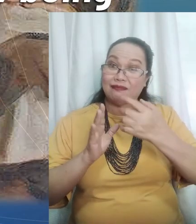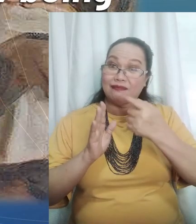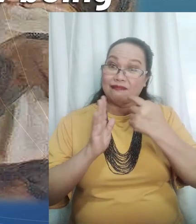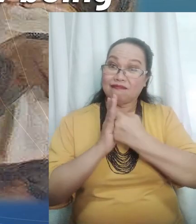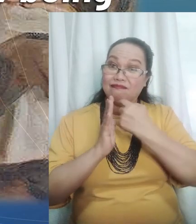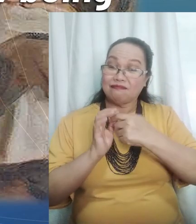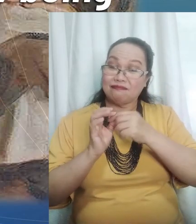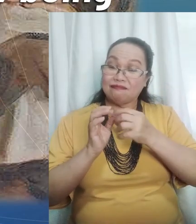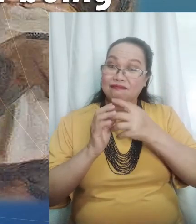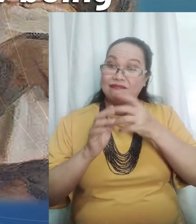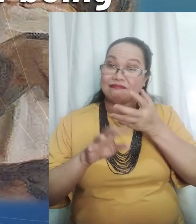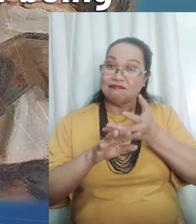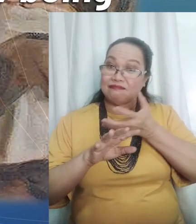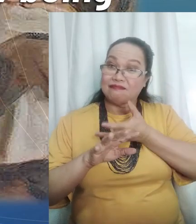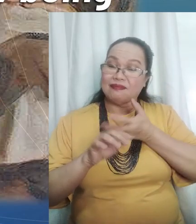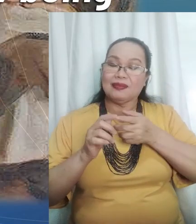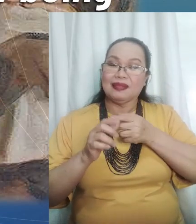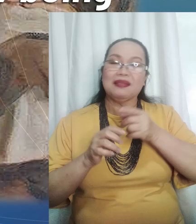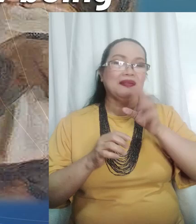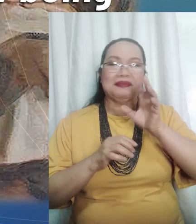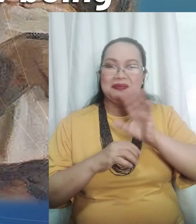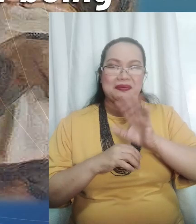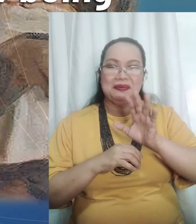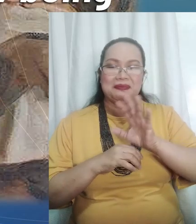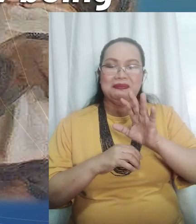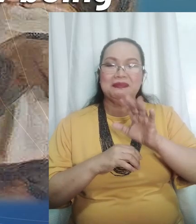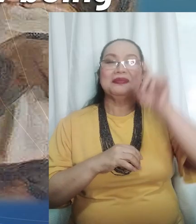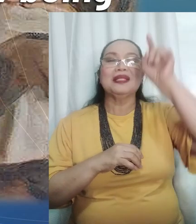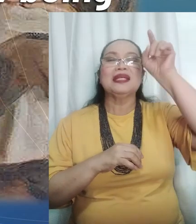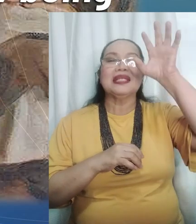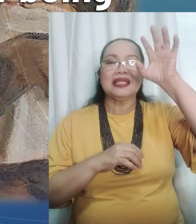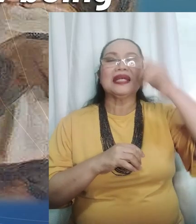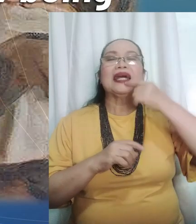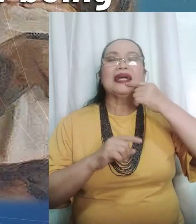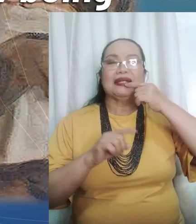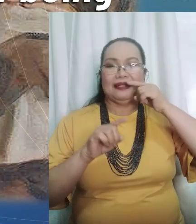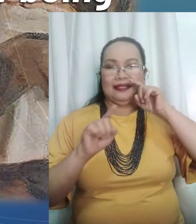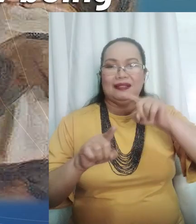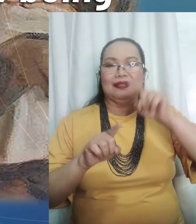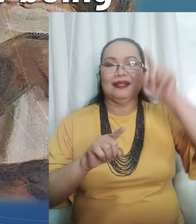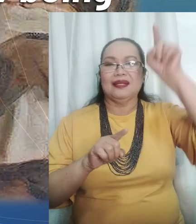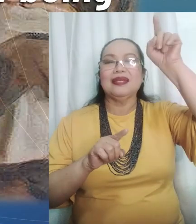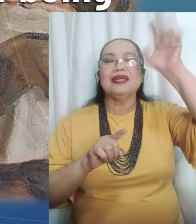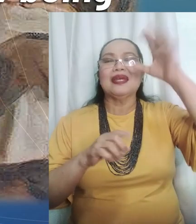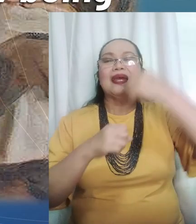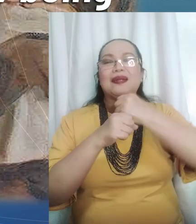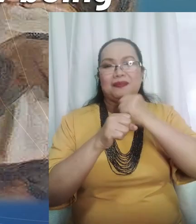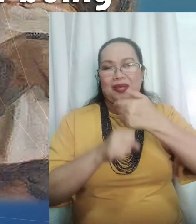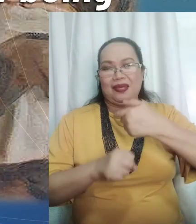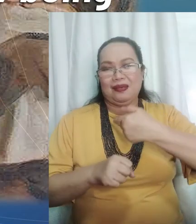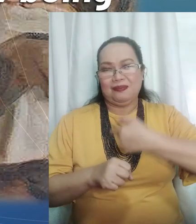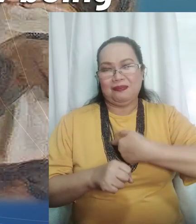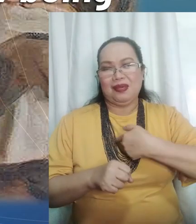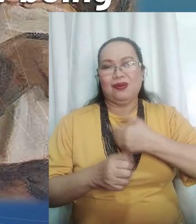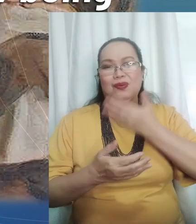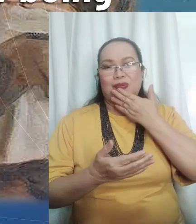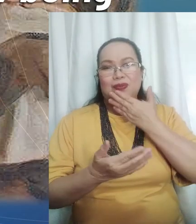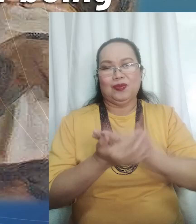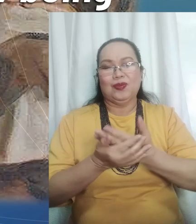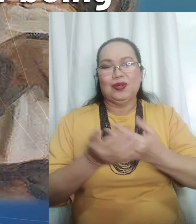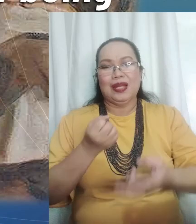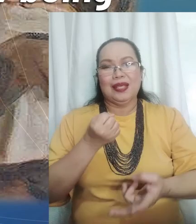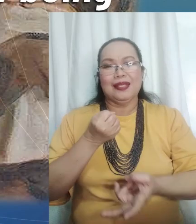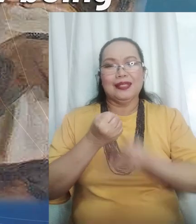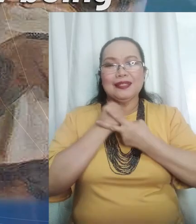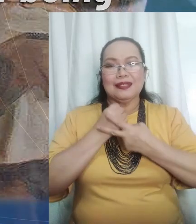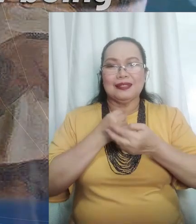but God intended it for good, to accomplish what is now being done, the saving of